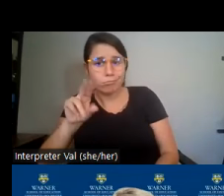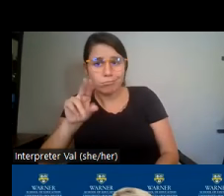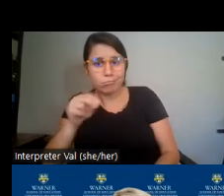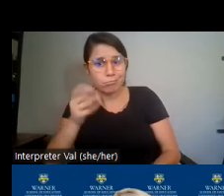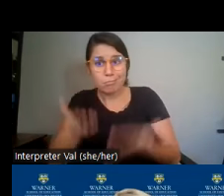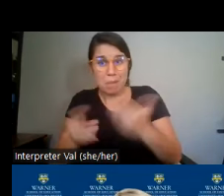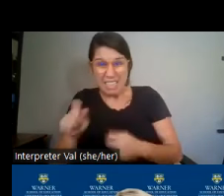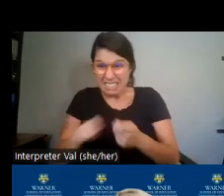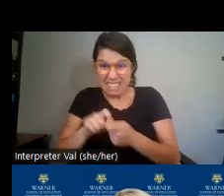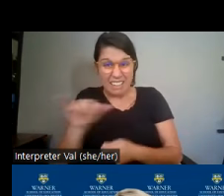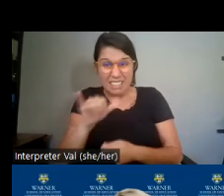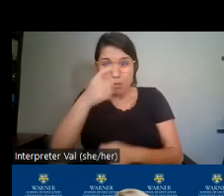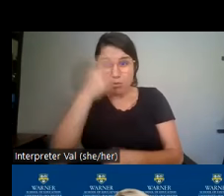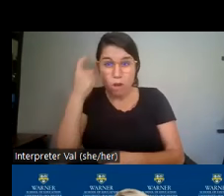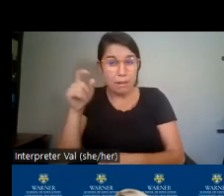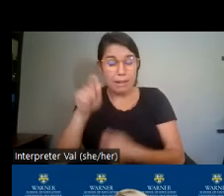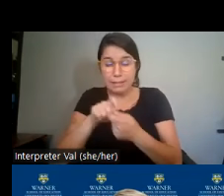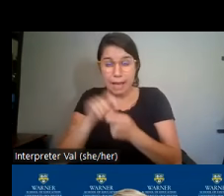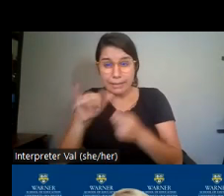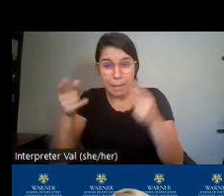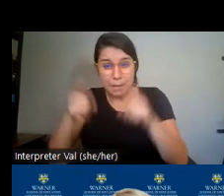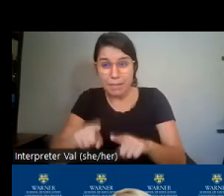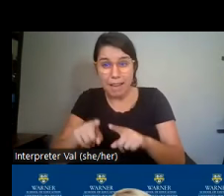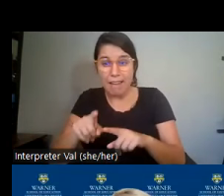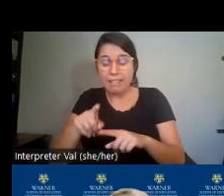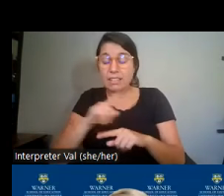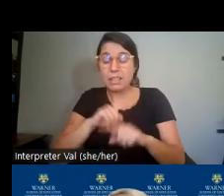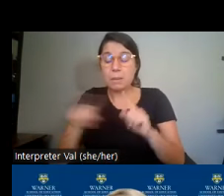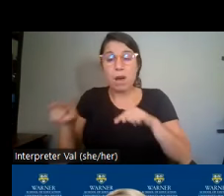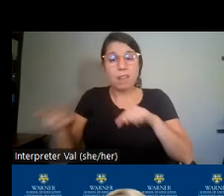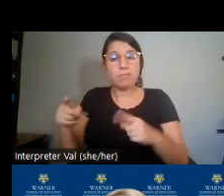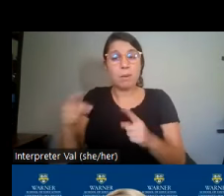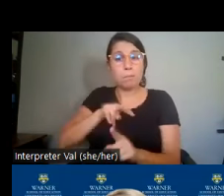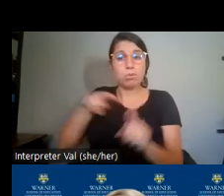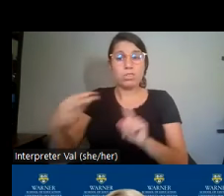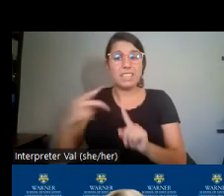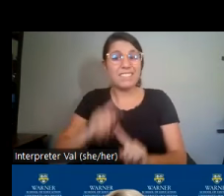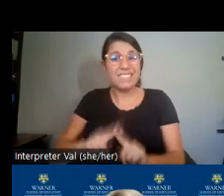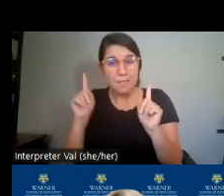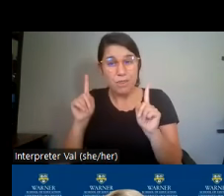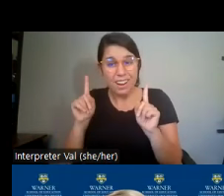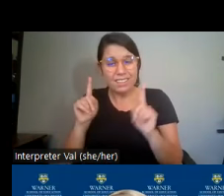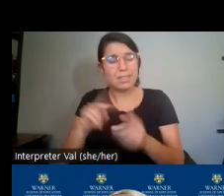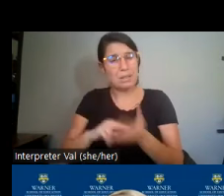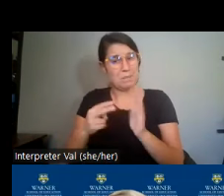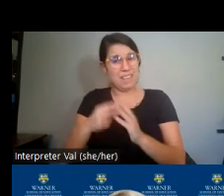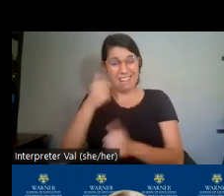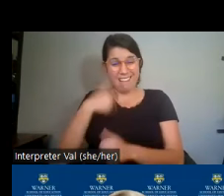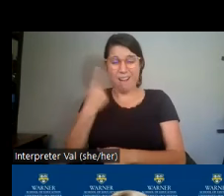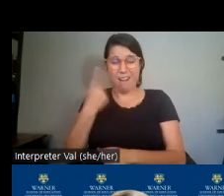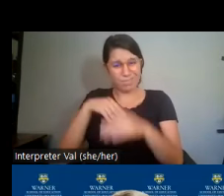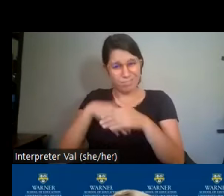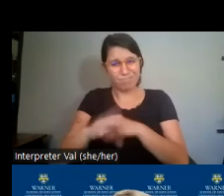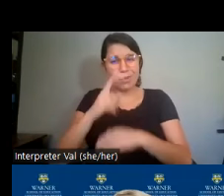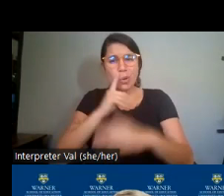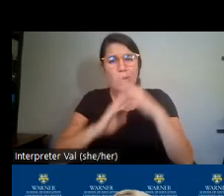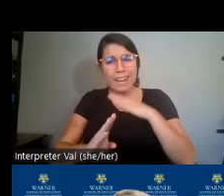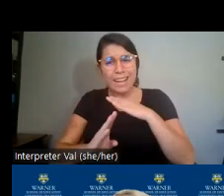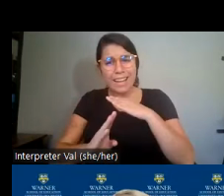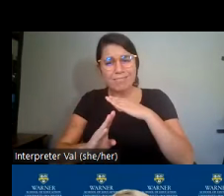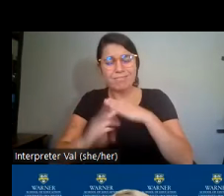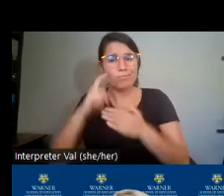time. So I go into this with absolute humility and recognition that